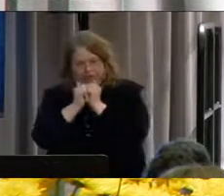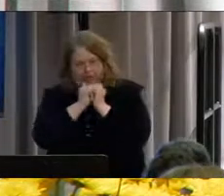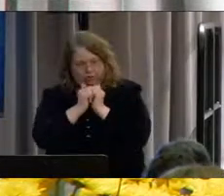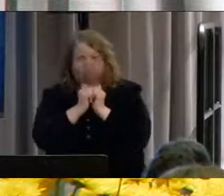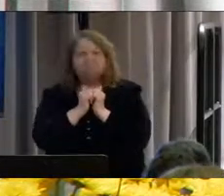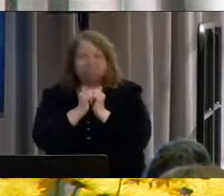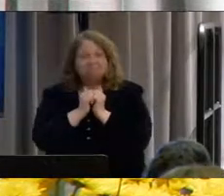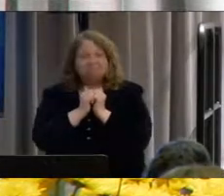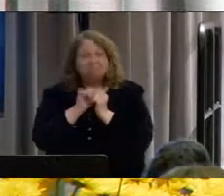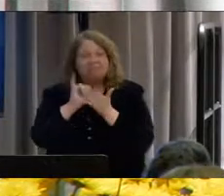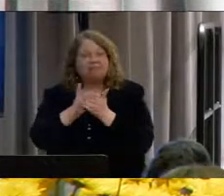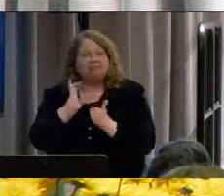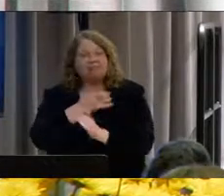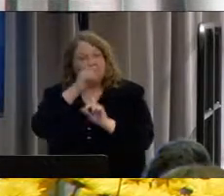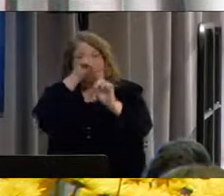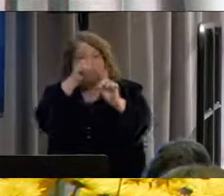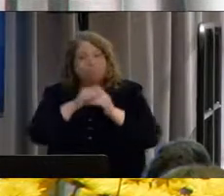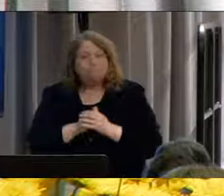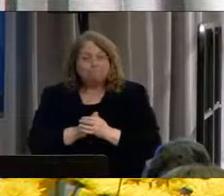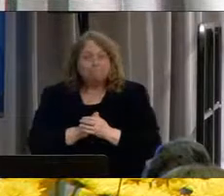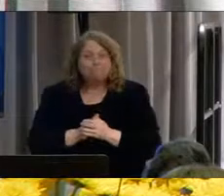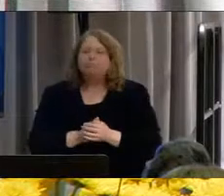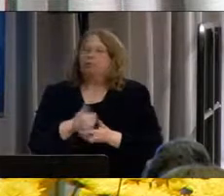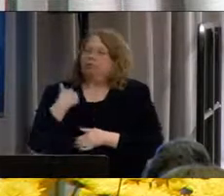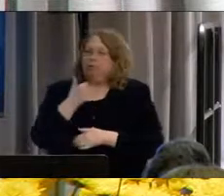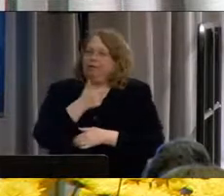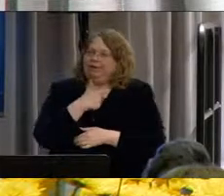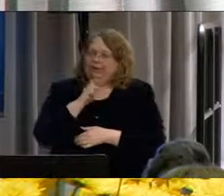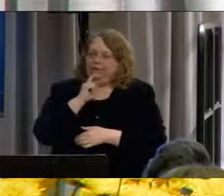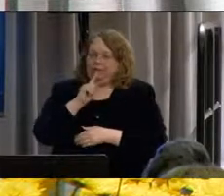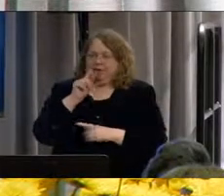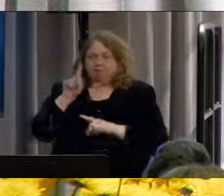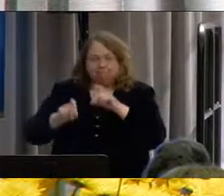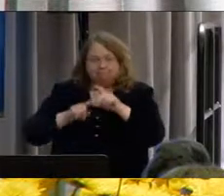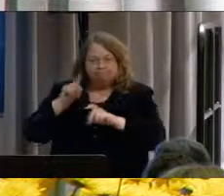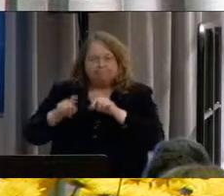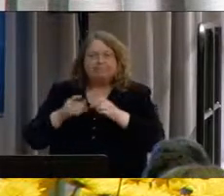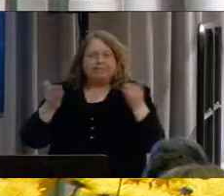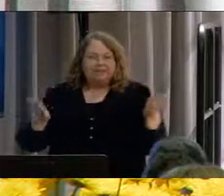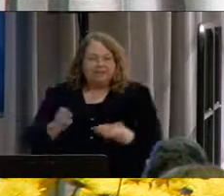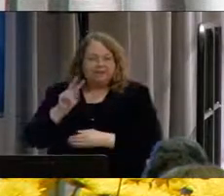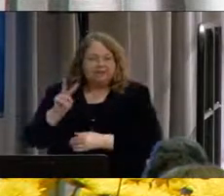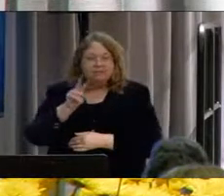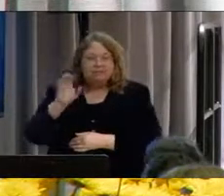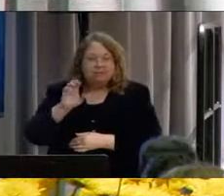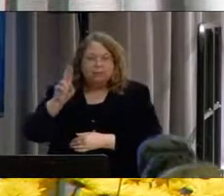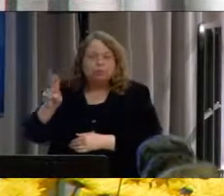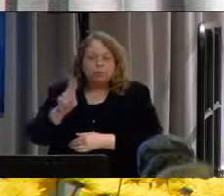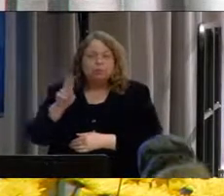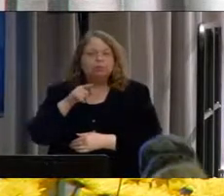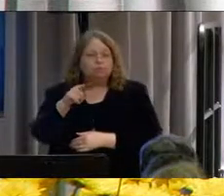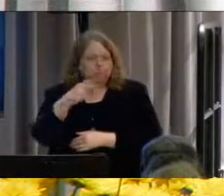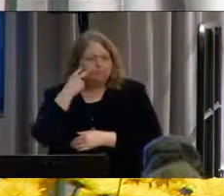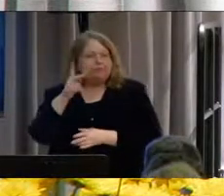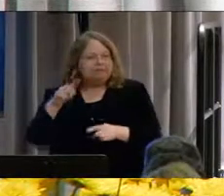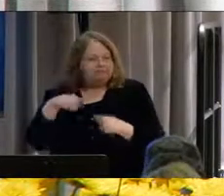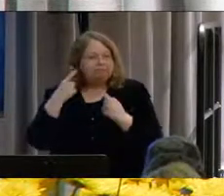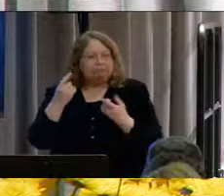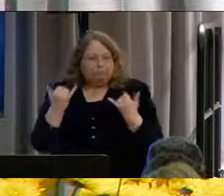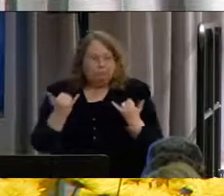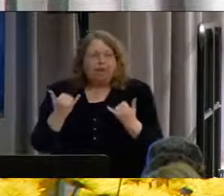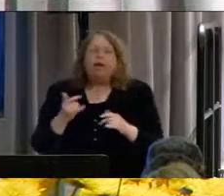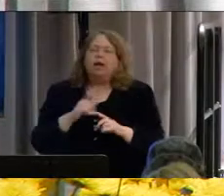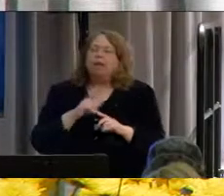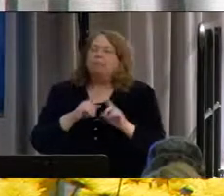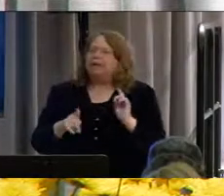what we're going to do. So we've been asking these questions at Virginia Commonwealth University, as you've just seen, but it